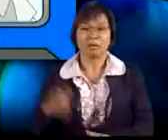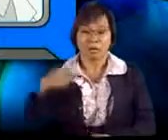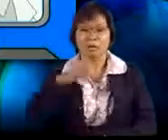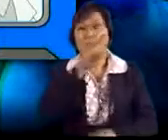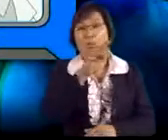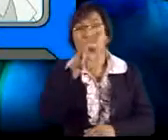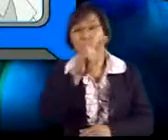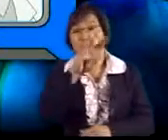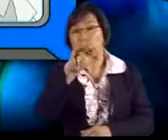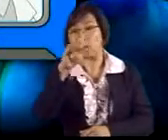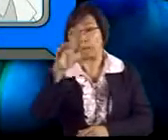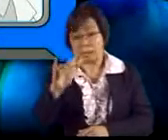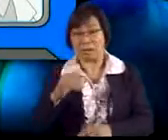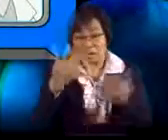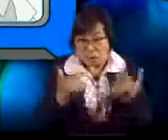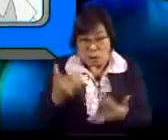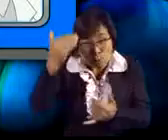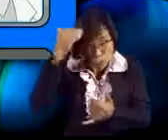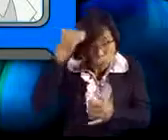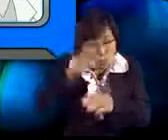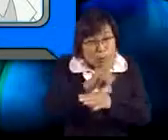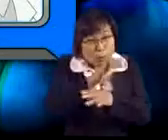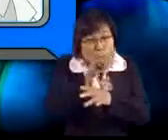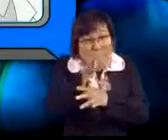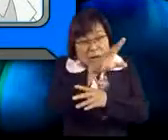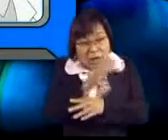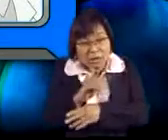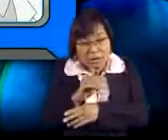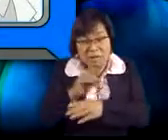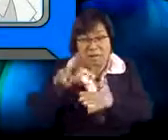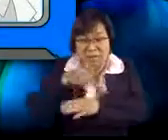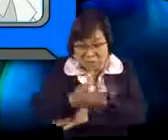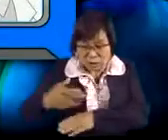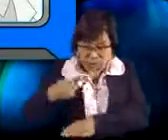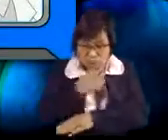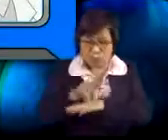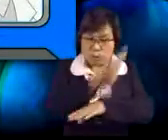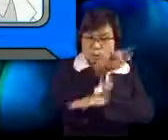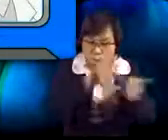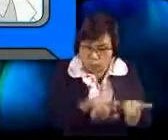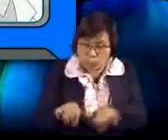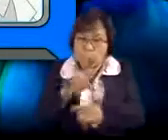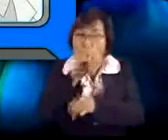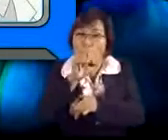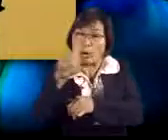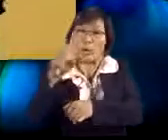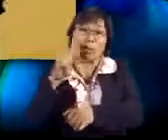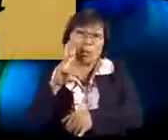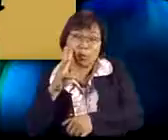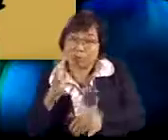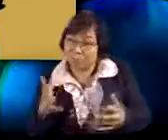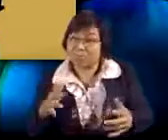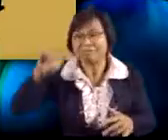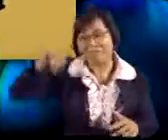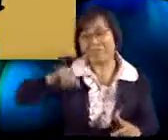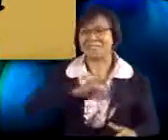Witty, now, do you know the unit and the tools that we use to measure the volume of liquid?